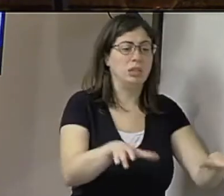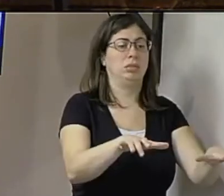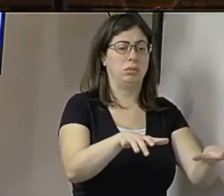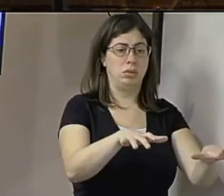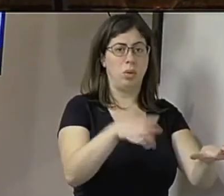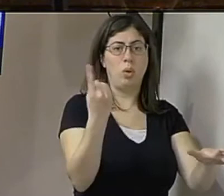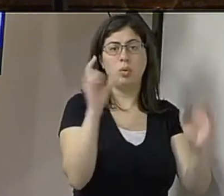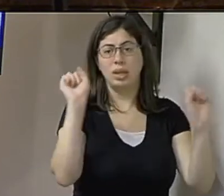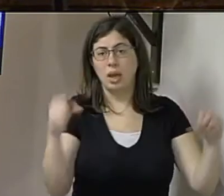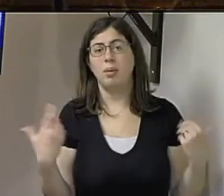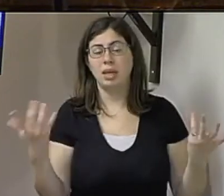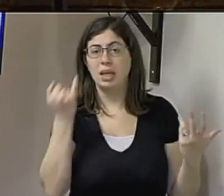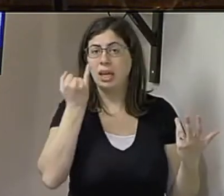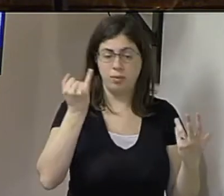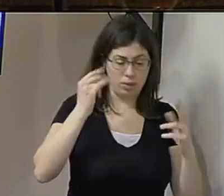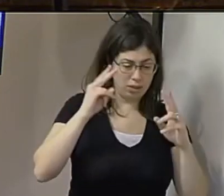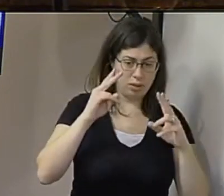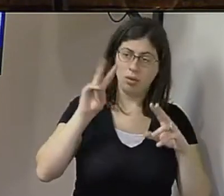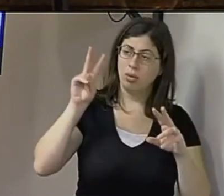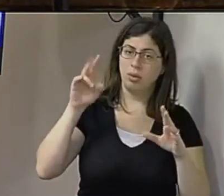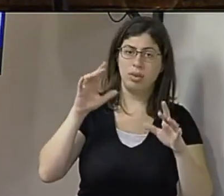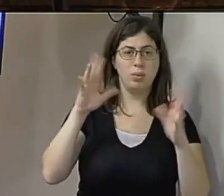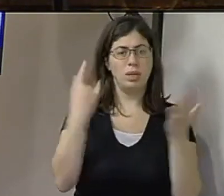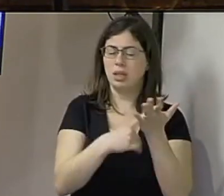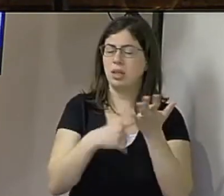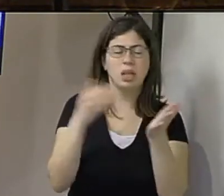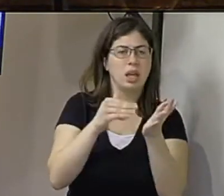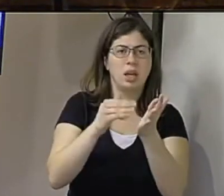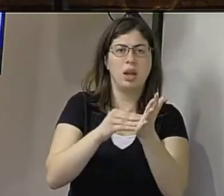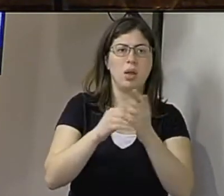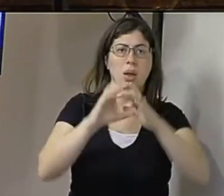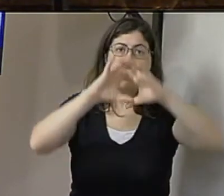we're going to be able to do that is if we get our eyes off of the big, and we've talked about this over and over, if we get our